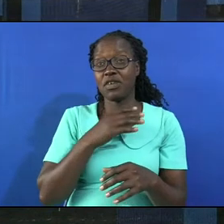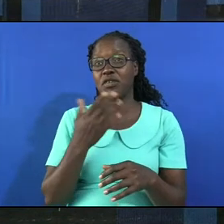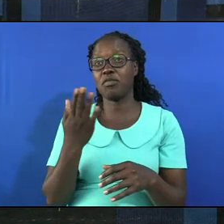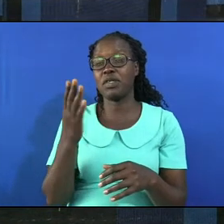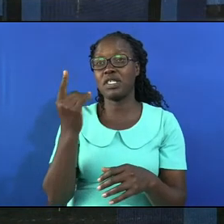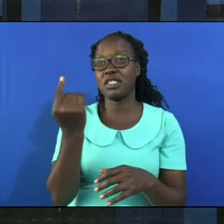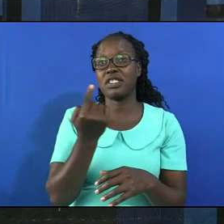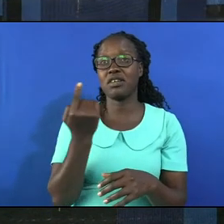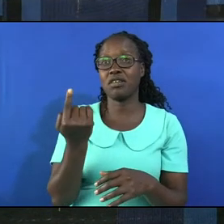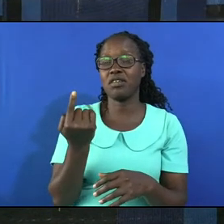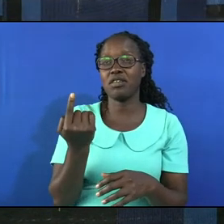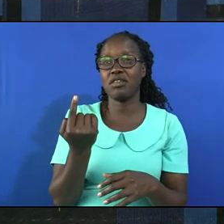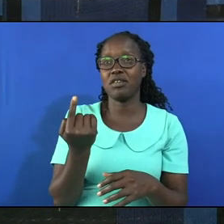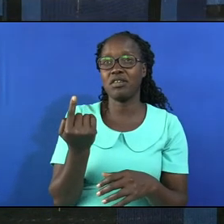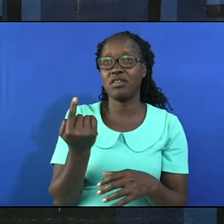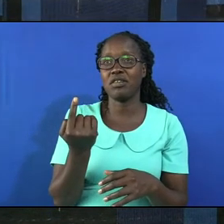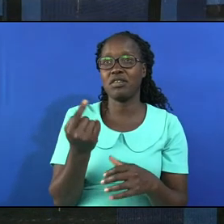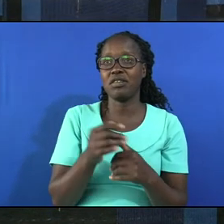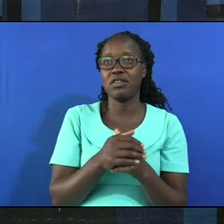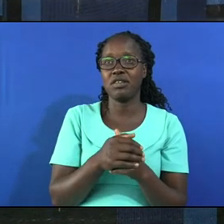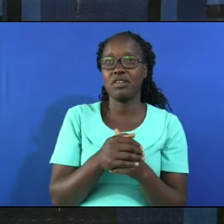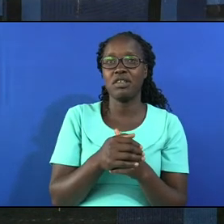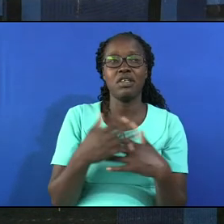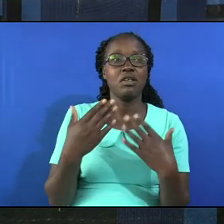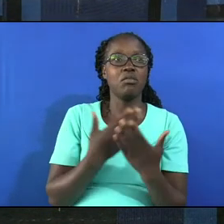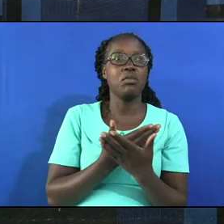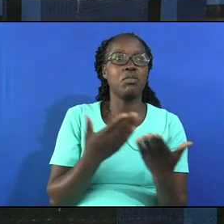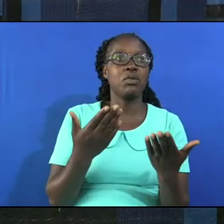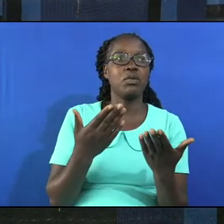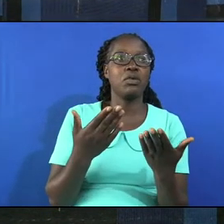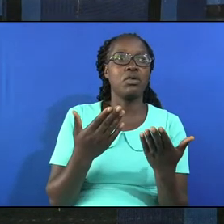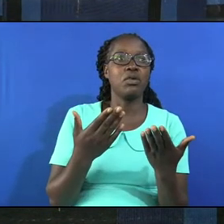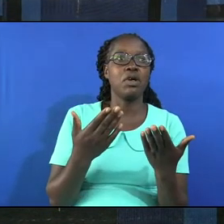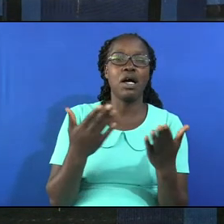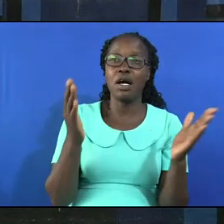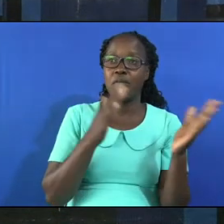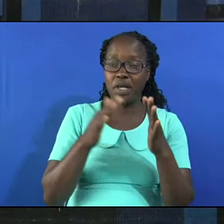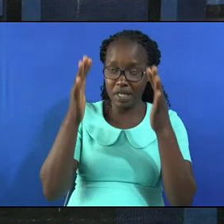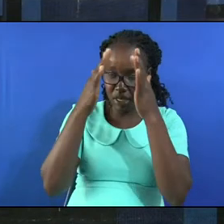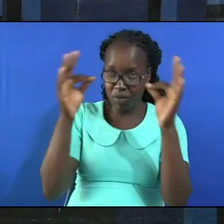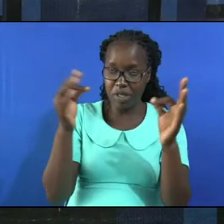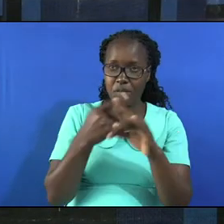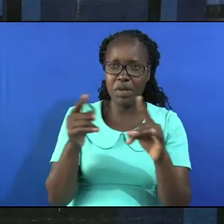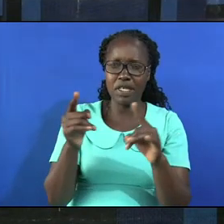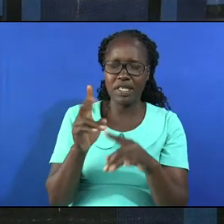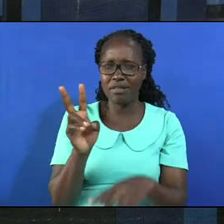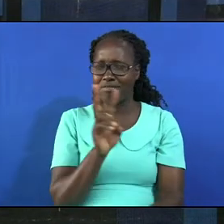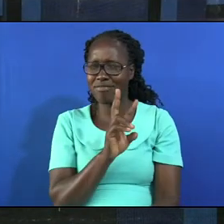what? Single. There are people even who are planning a wedding, but they have